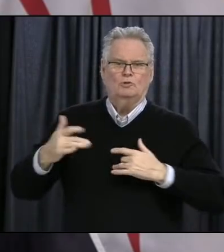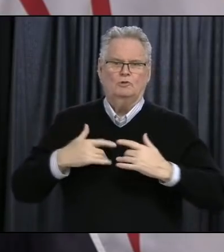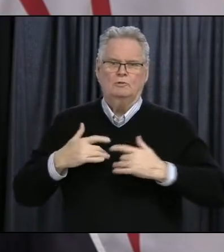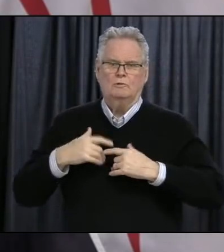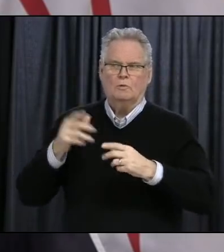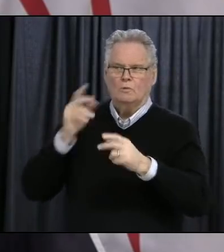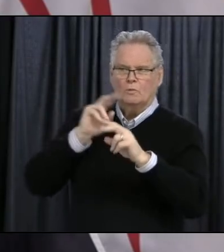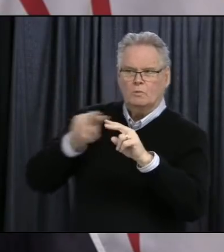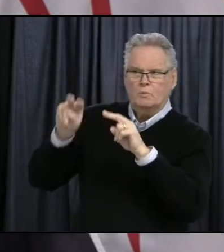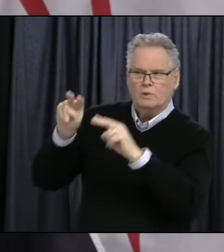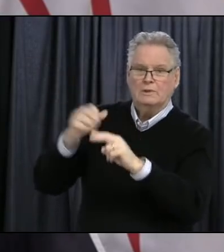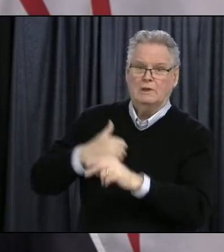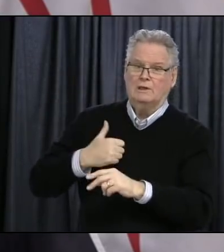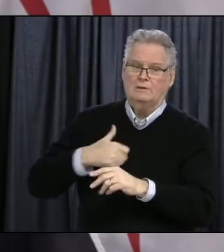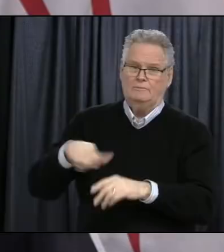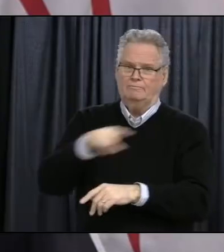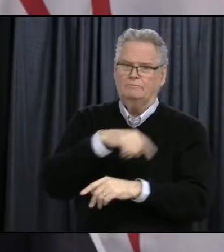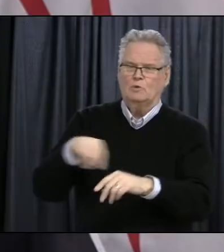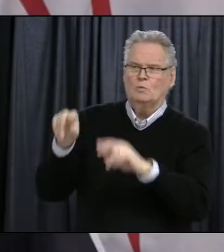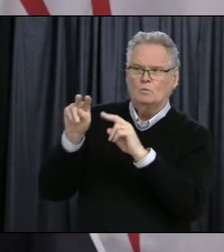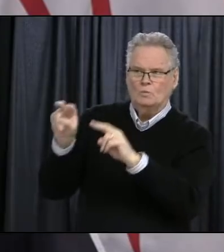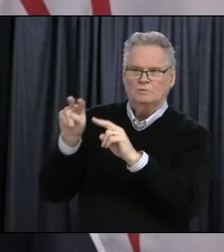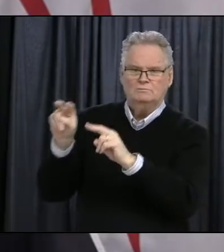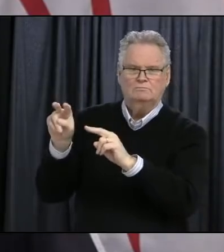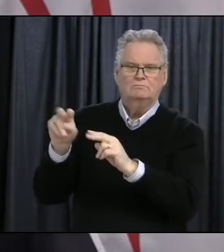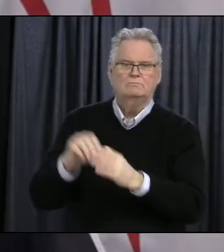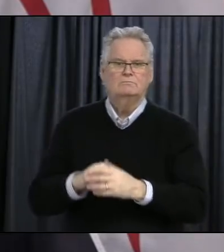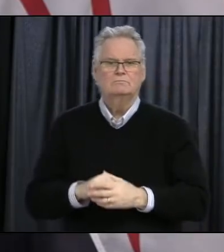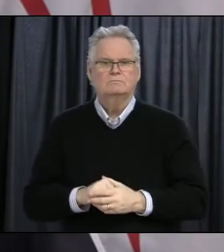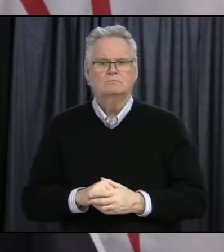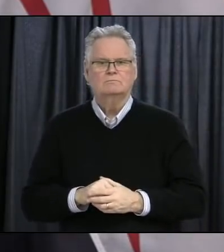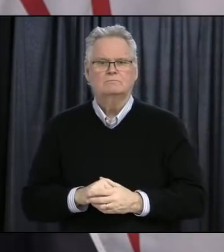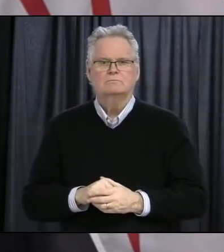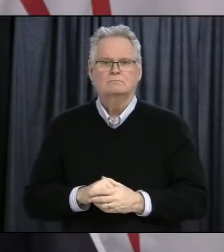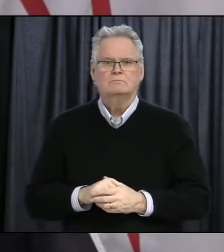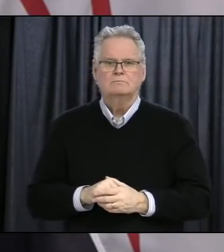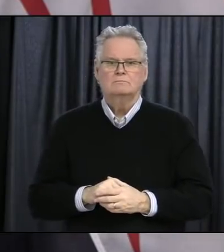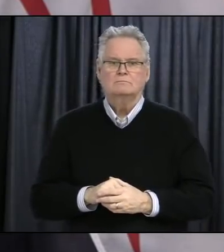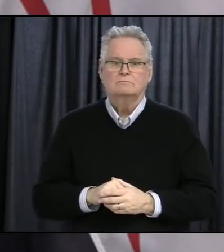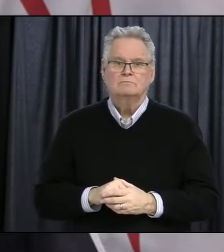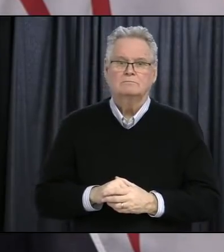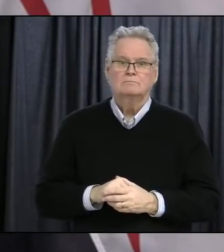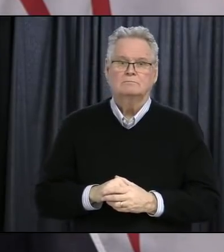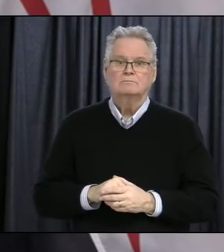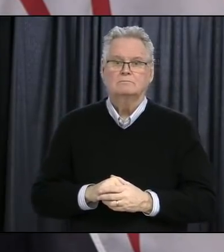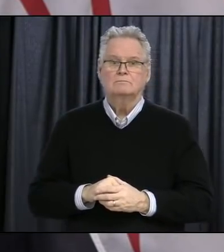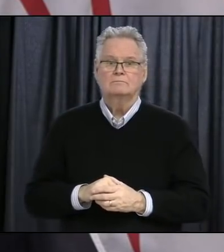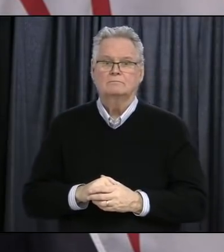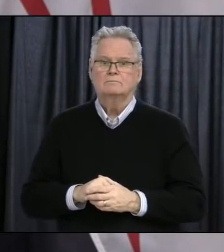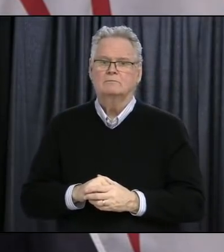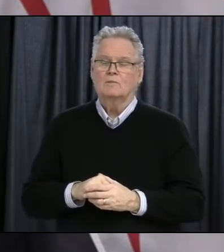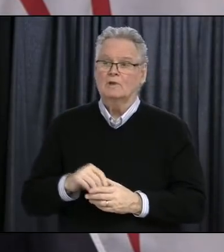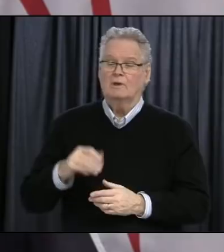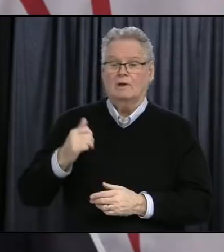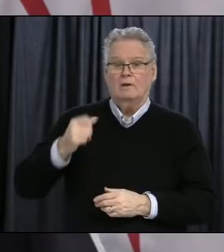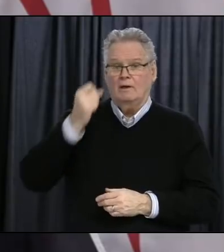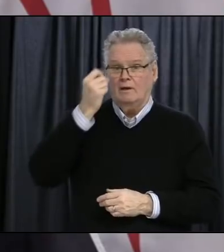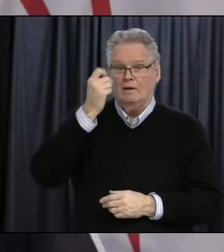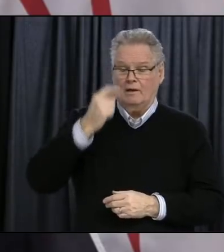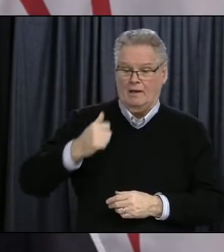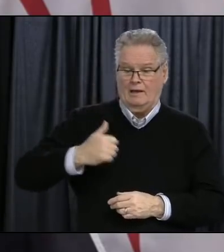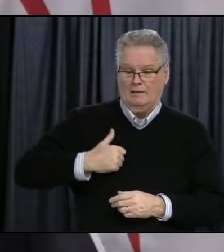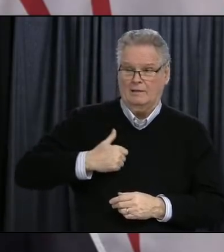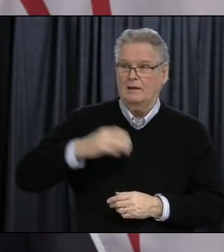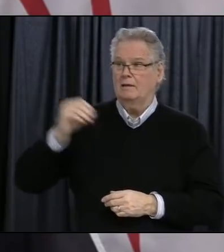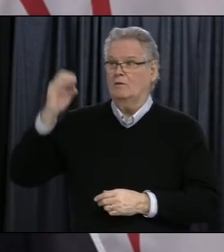were manufactured in Europe. Initial investigations indicate that these adverse events have not happened in